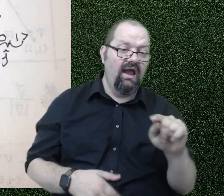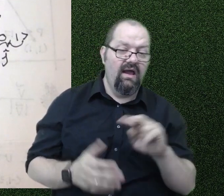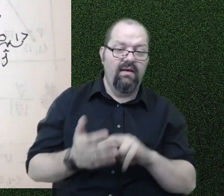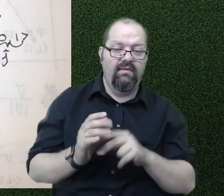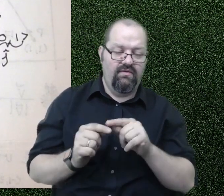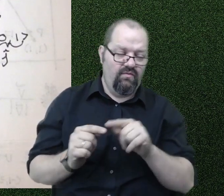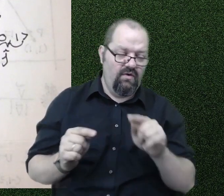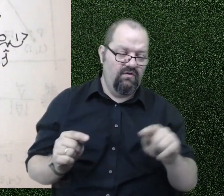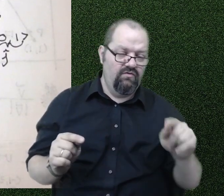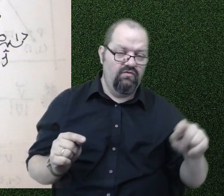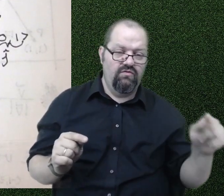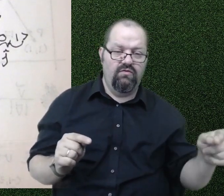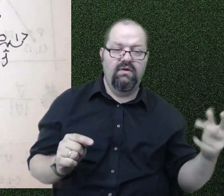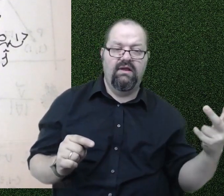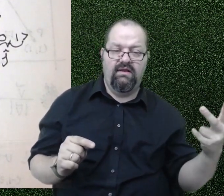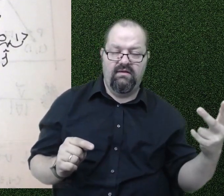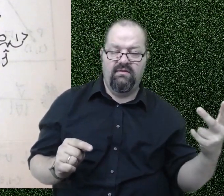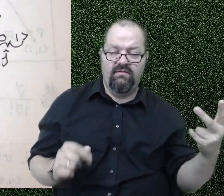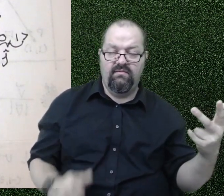vector.